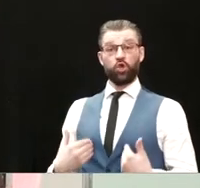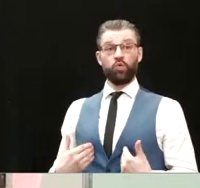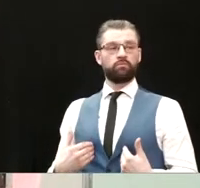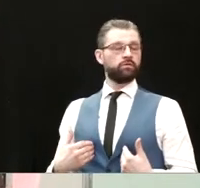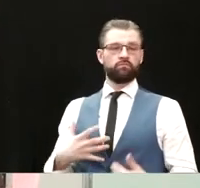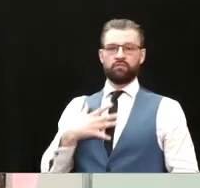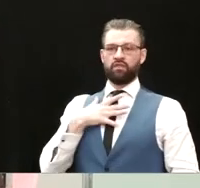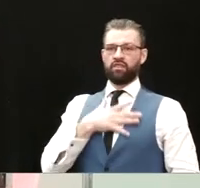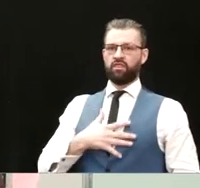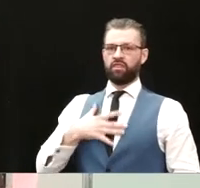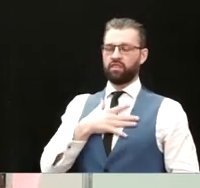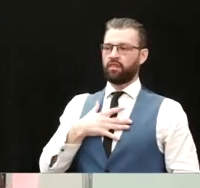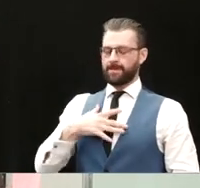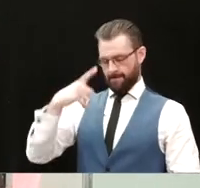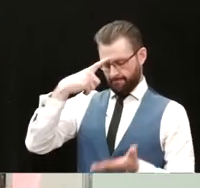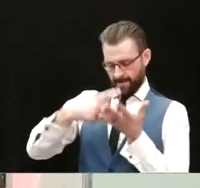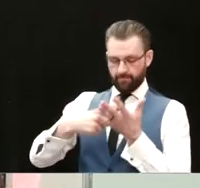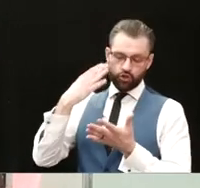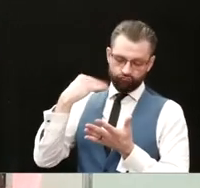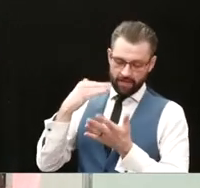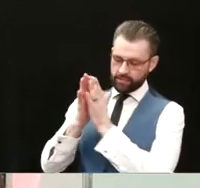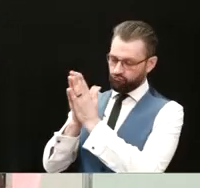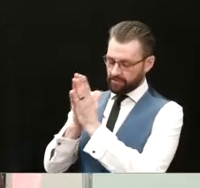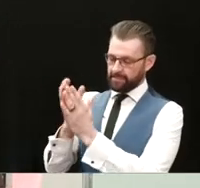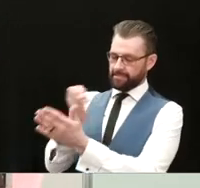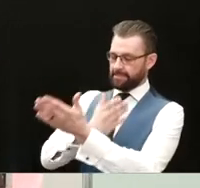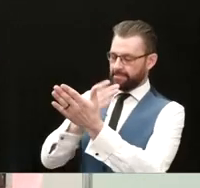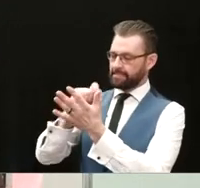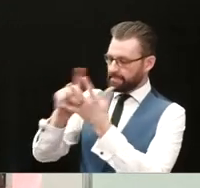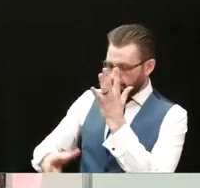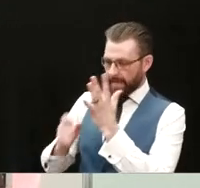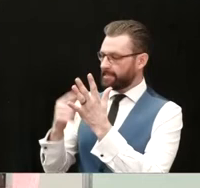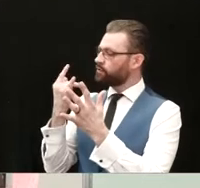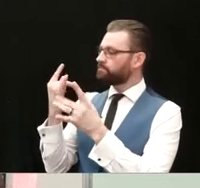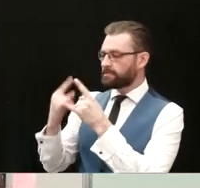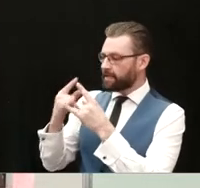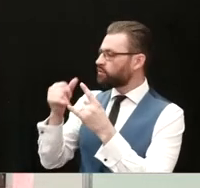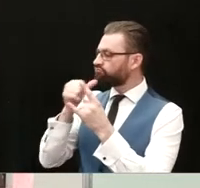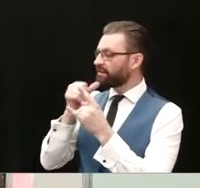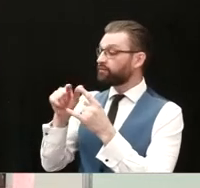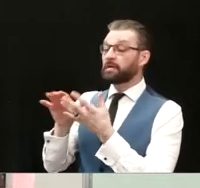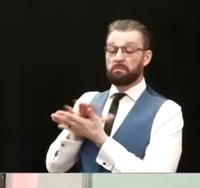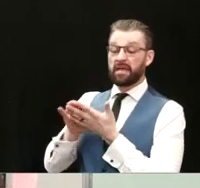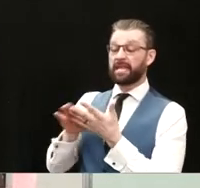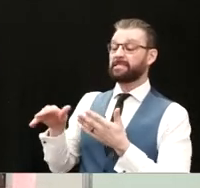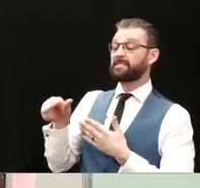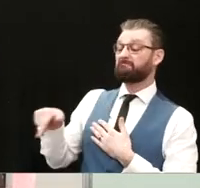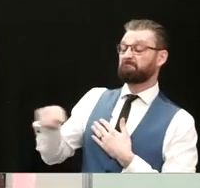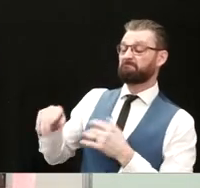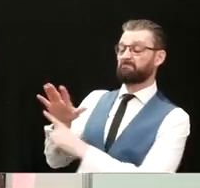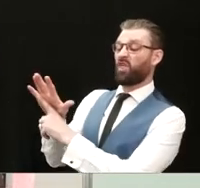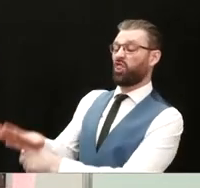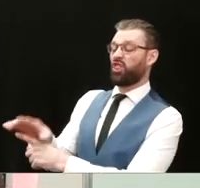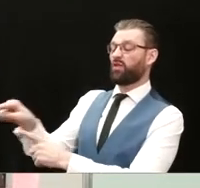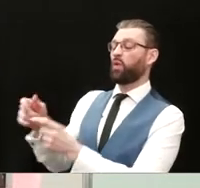scarred by the belief that race, religion, disability, or sexuality makes some people's lives worth